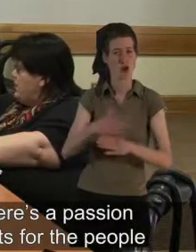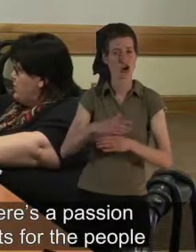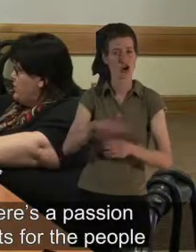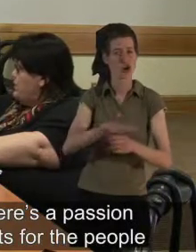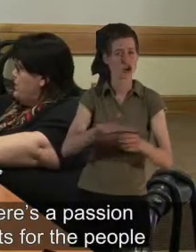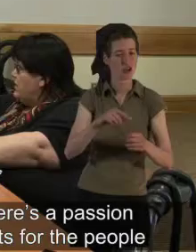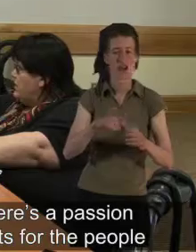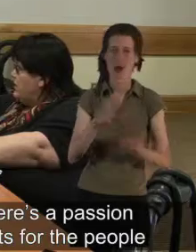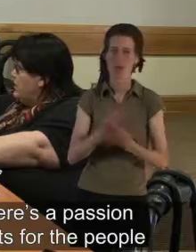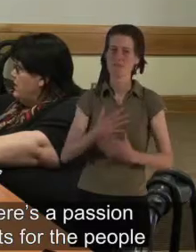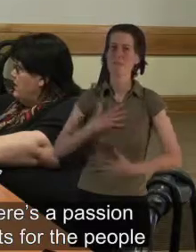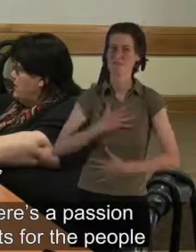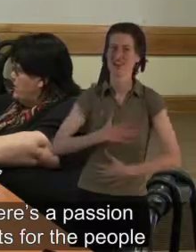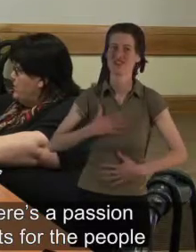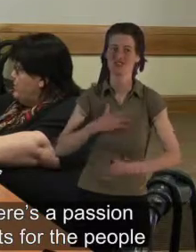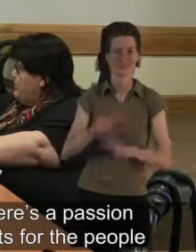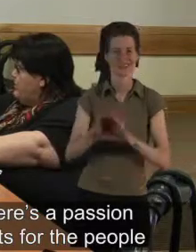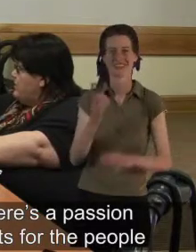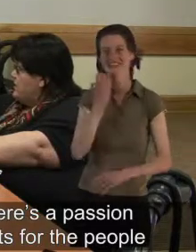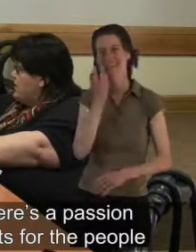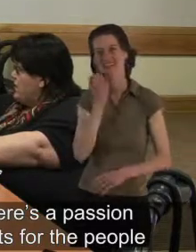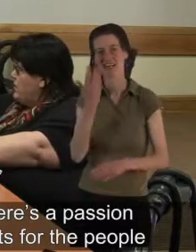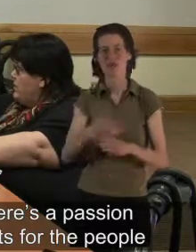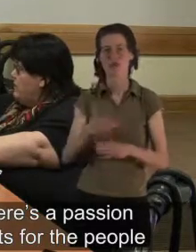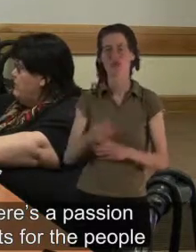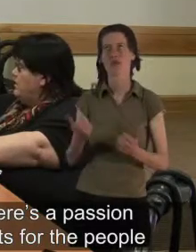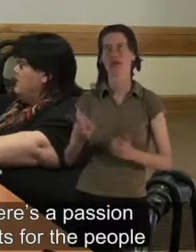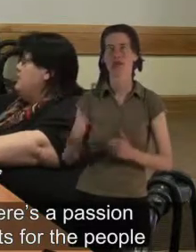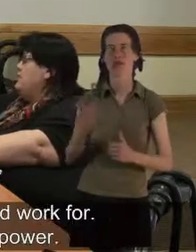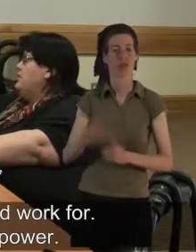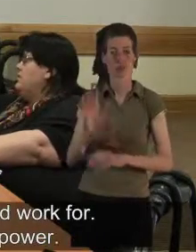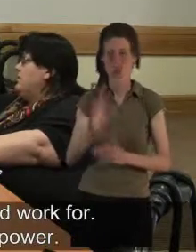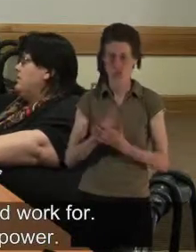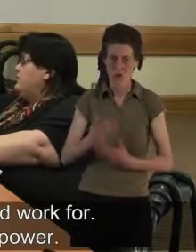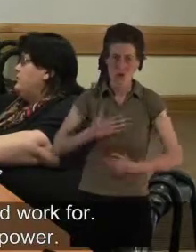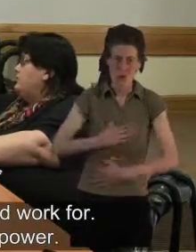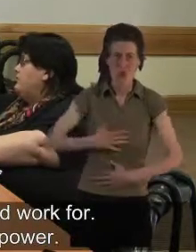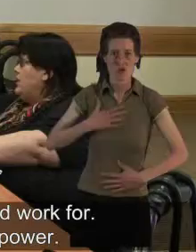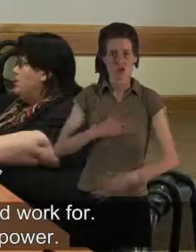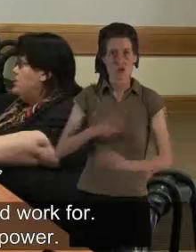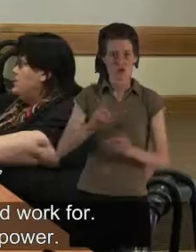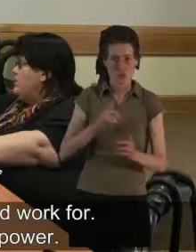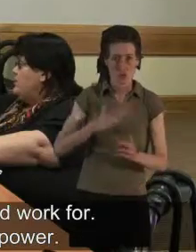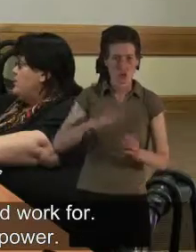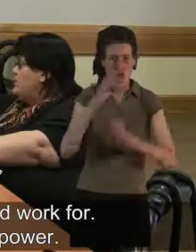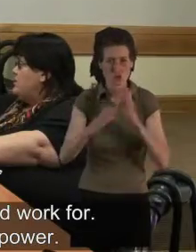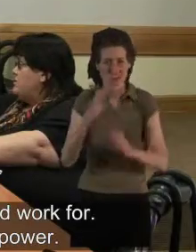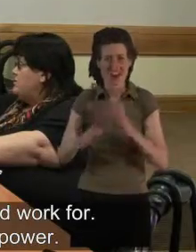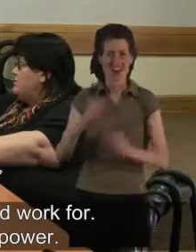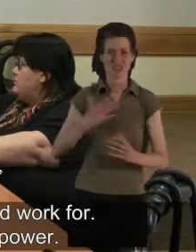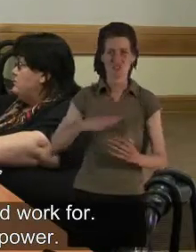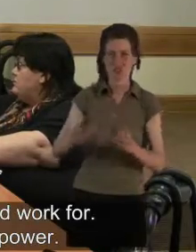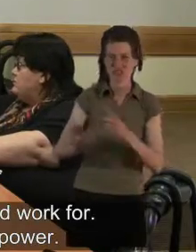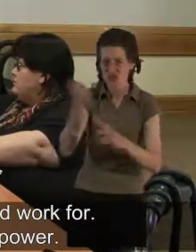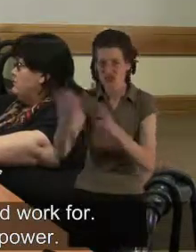a day-to-day job, it's a passion to communicate and to get results for the people that you represent and you work for. And anything